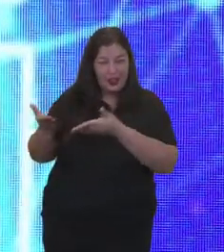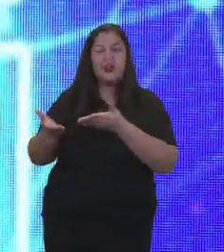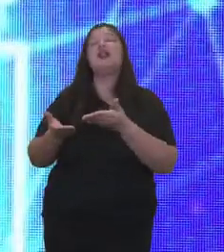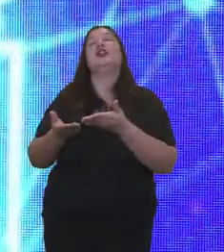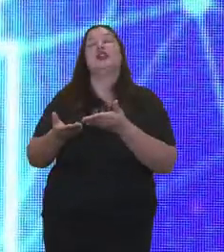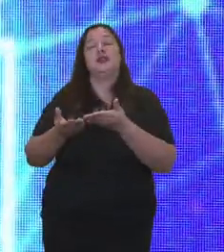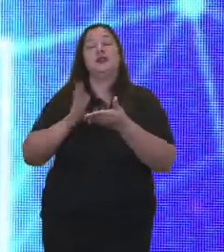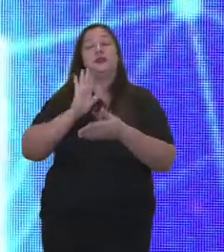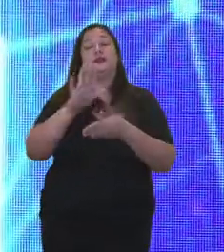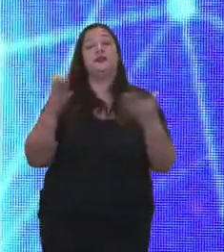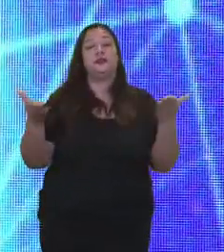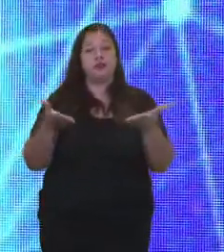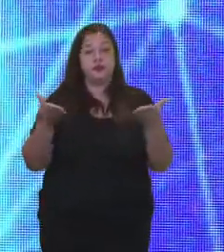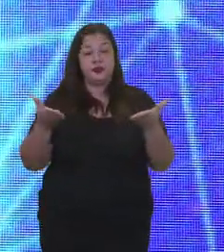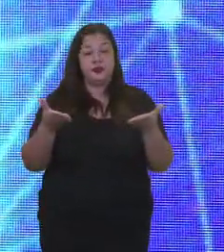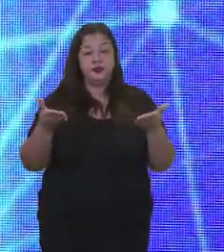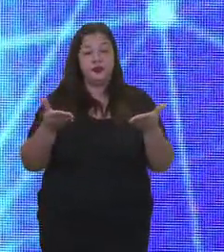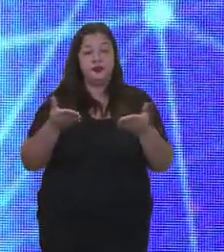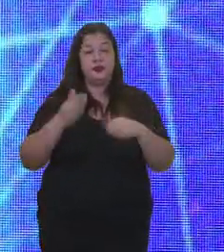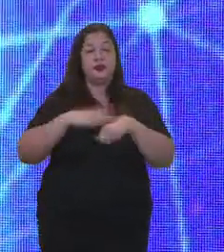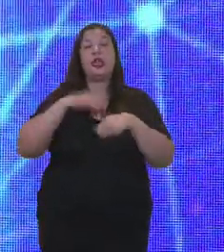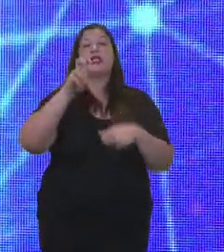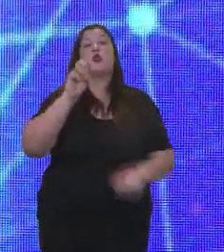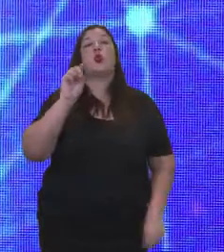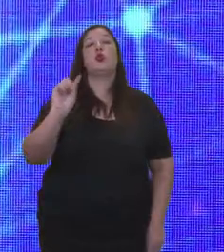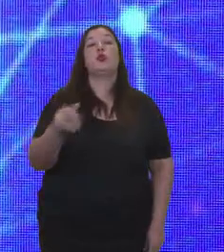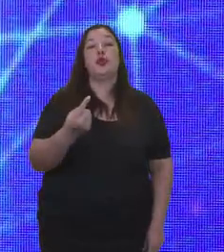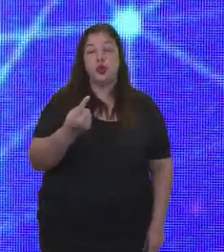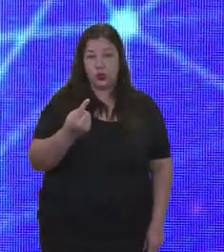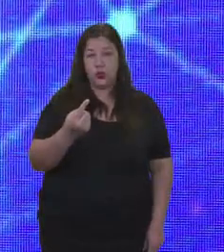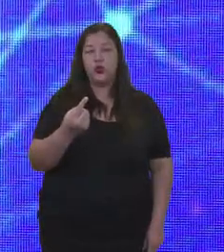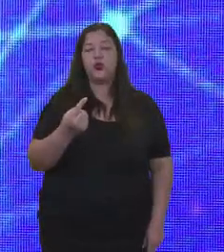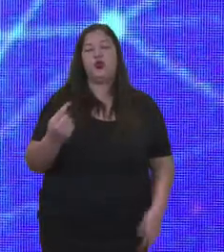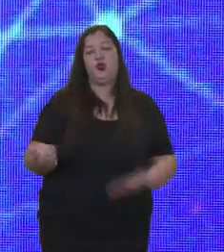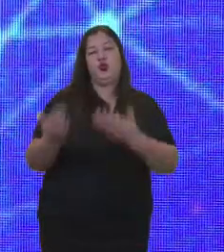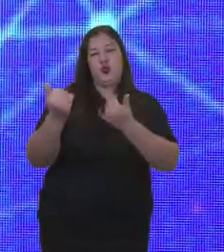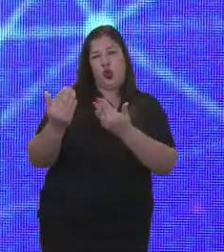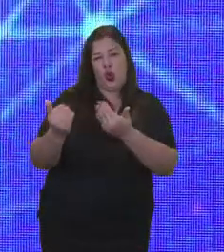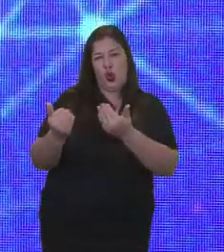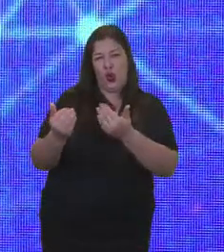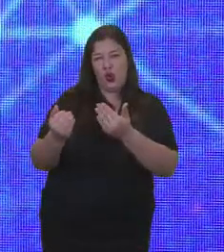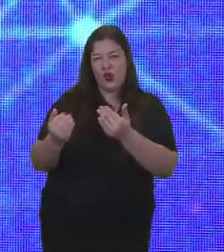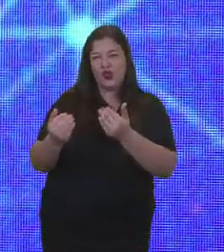nowadays, we have over 5,000 young people